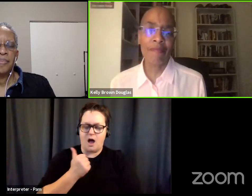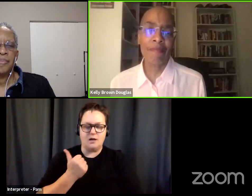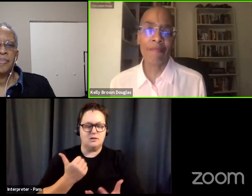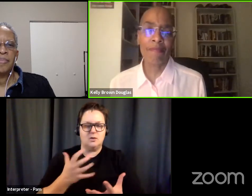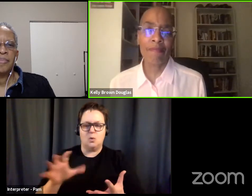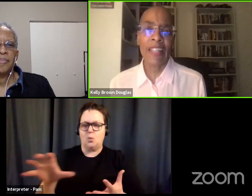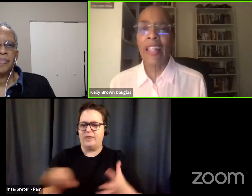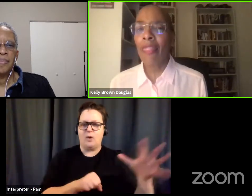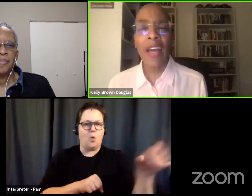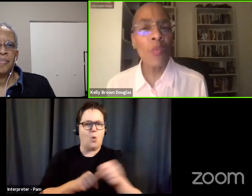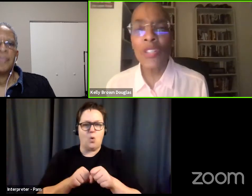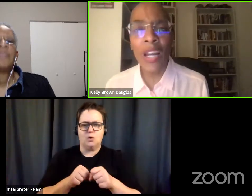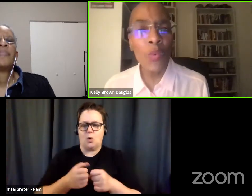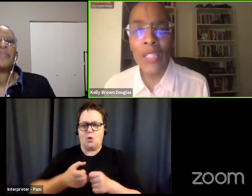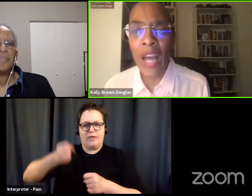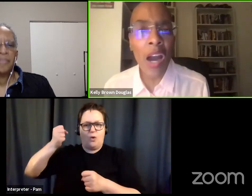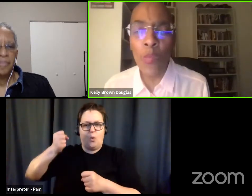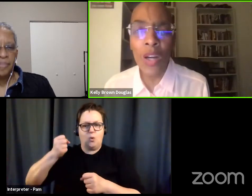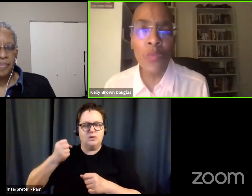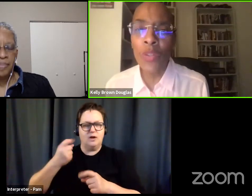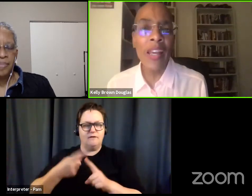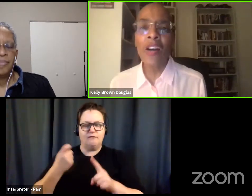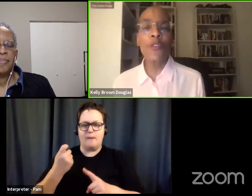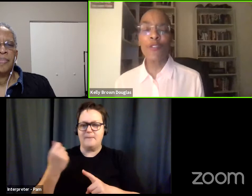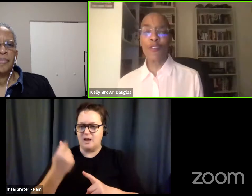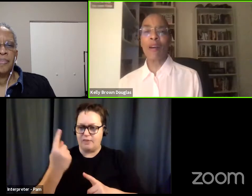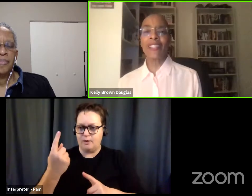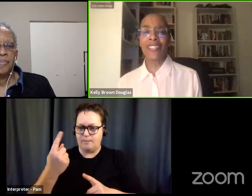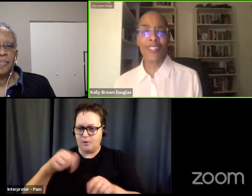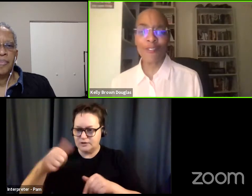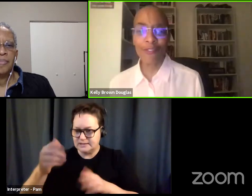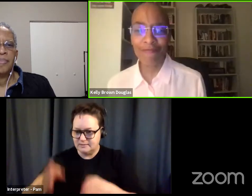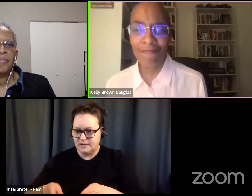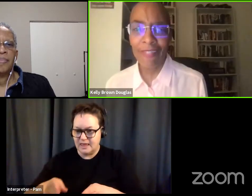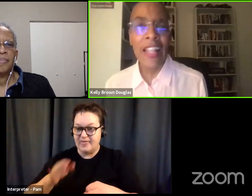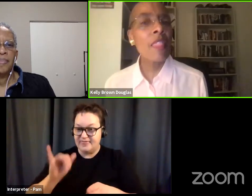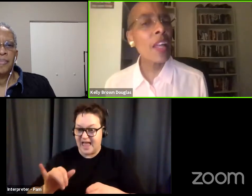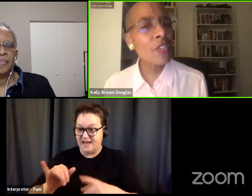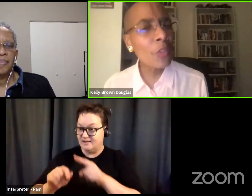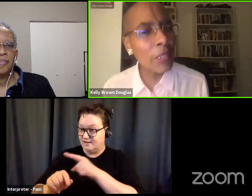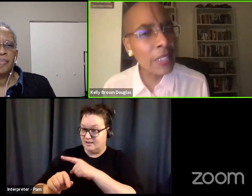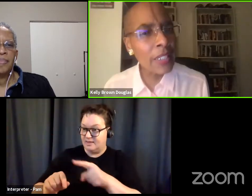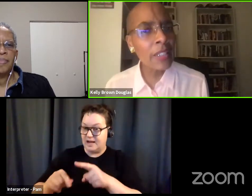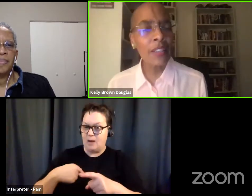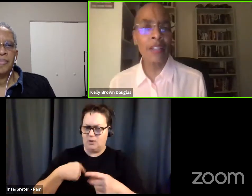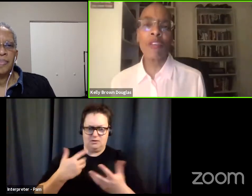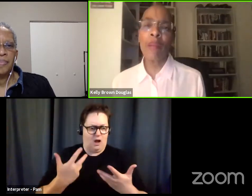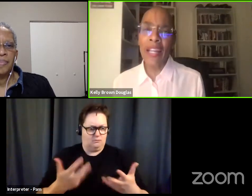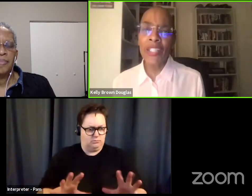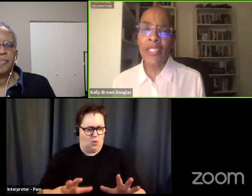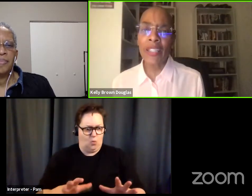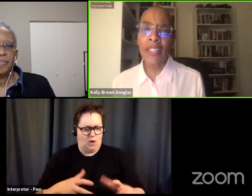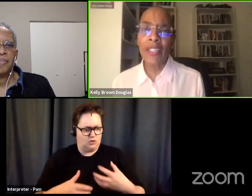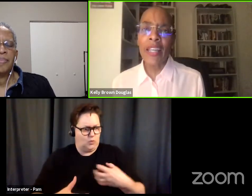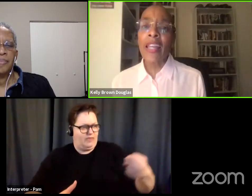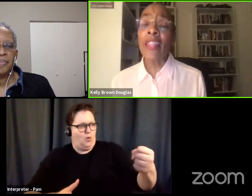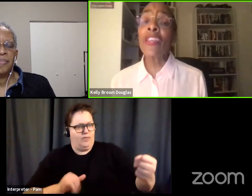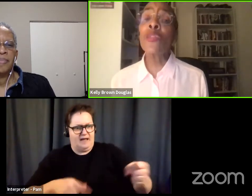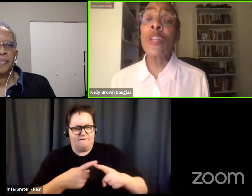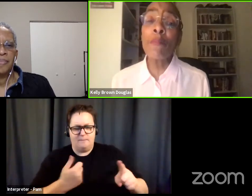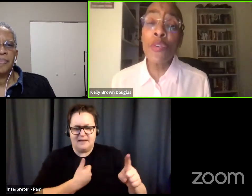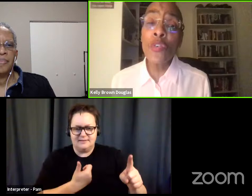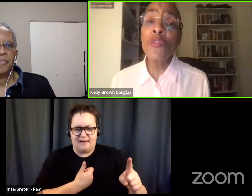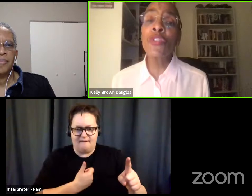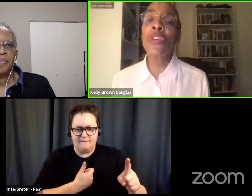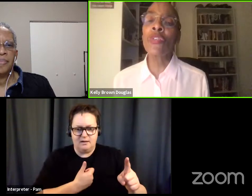another that which I would not want withheld from myself. That's the beginning of compassion. And then